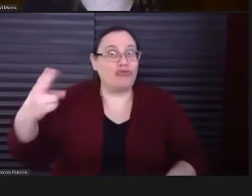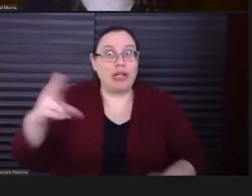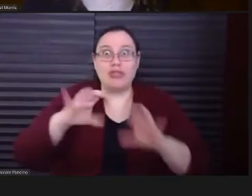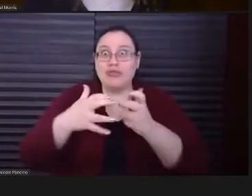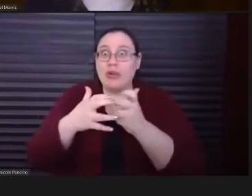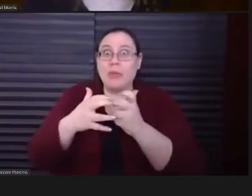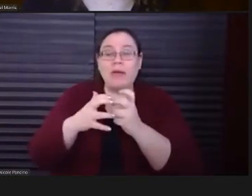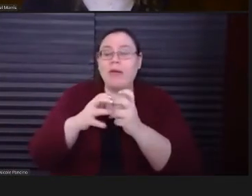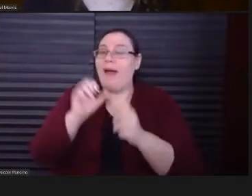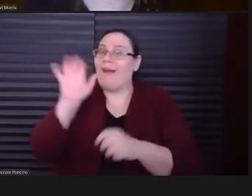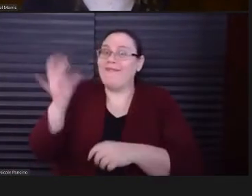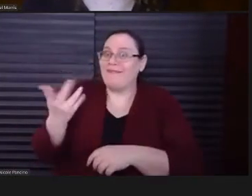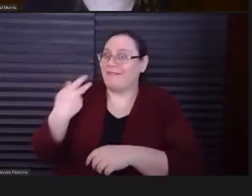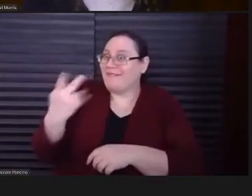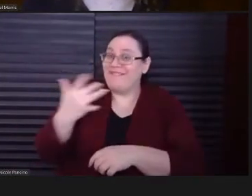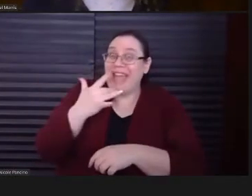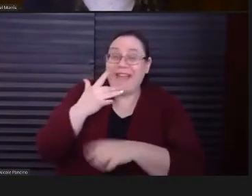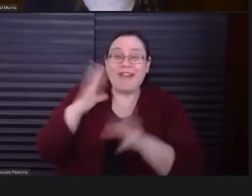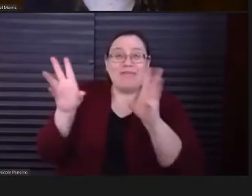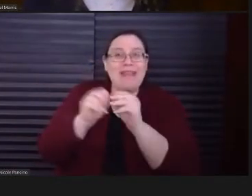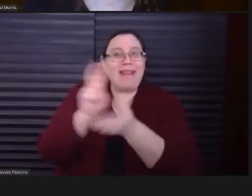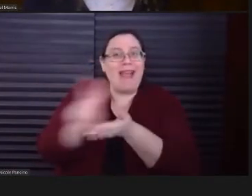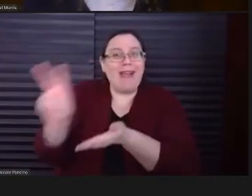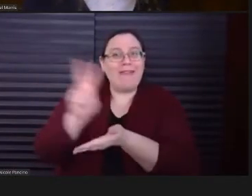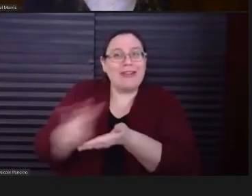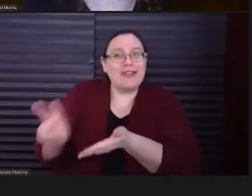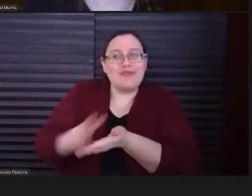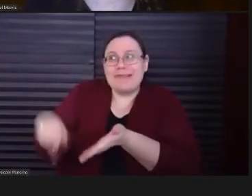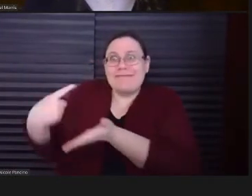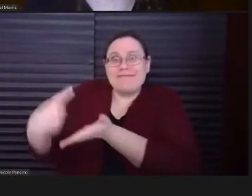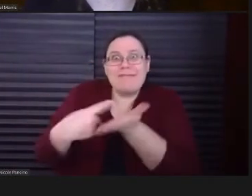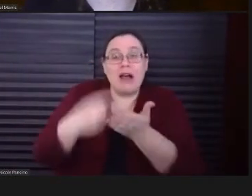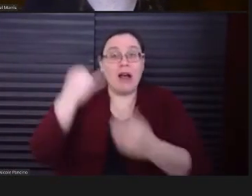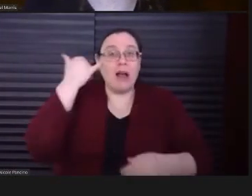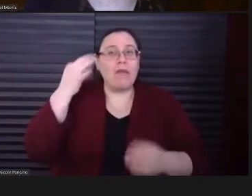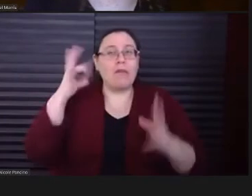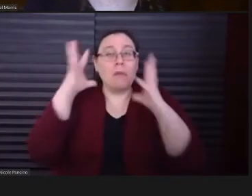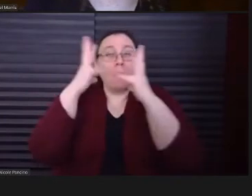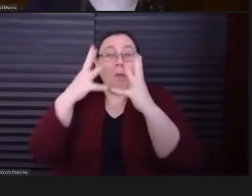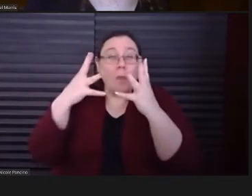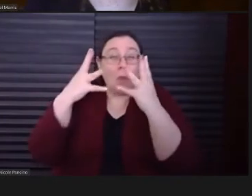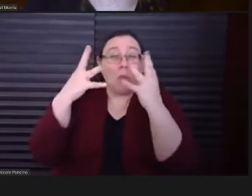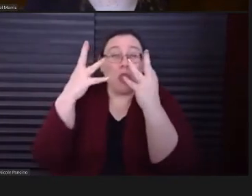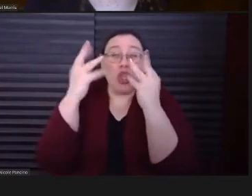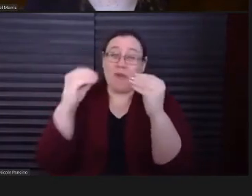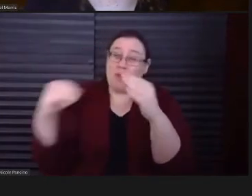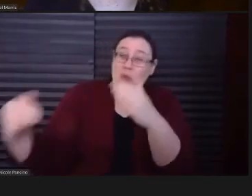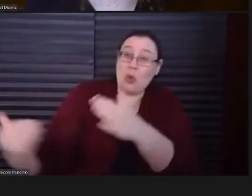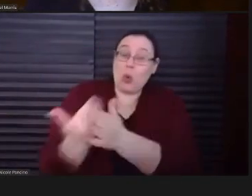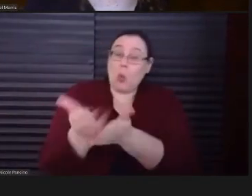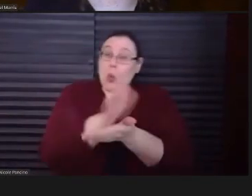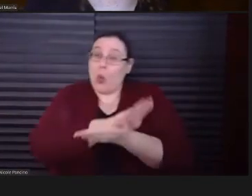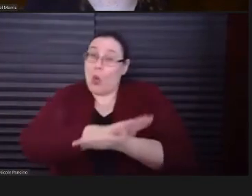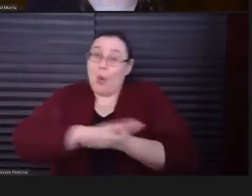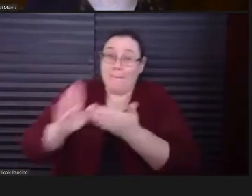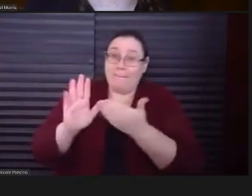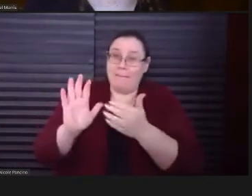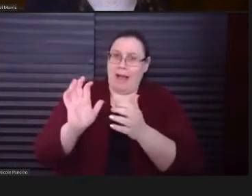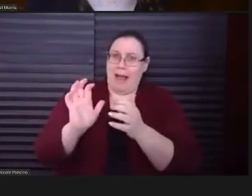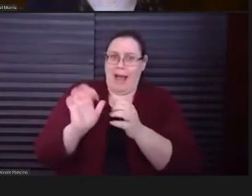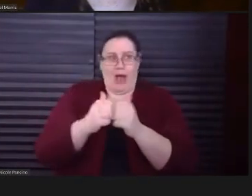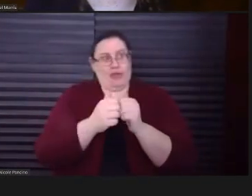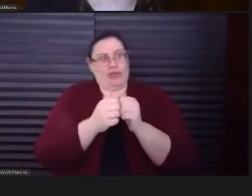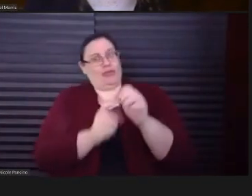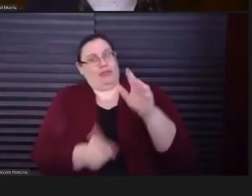2 weeks. The notion that we have got a beautiful blank slate for how we would like words to appear